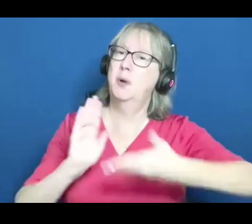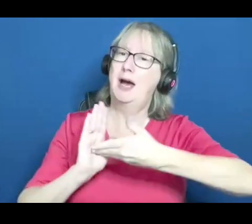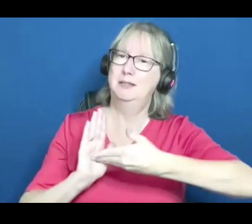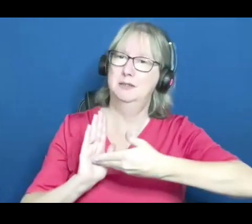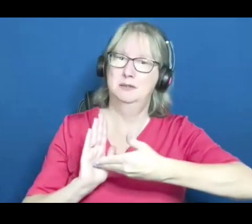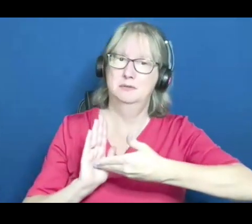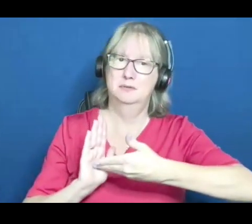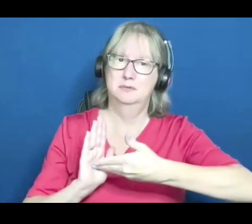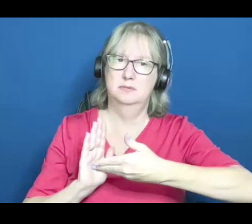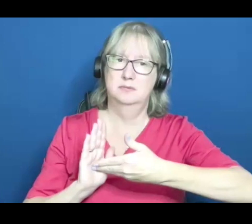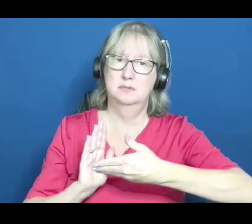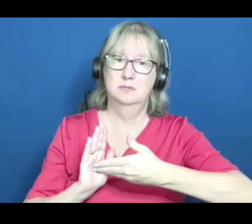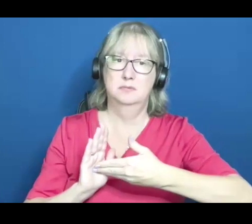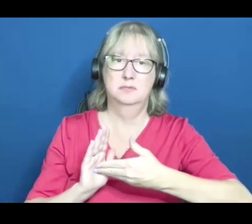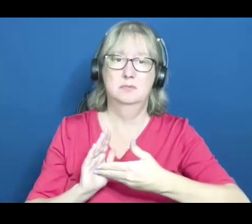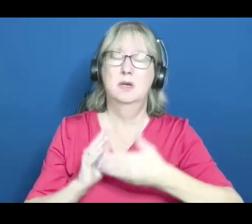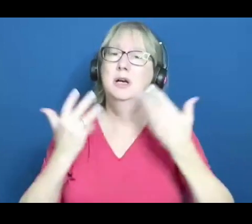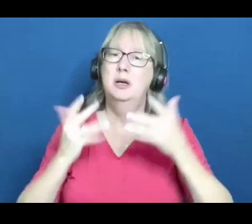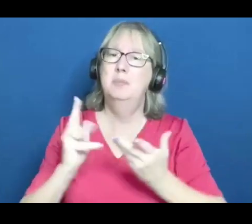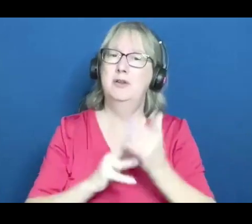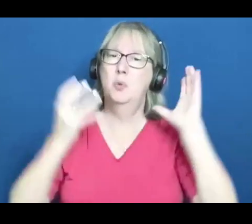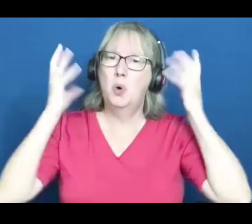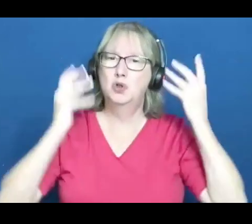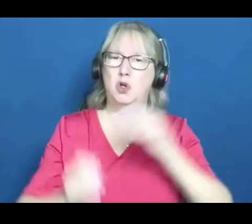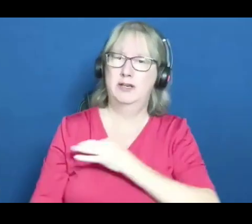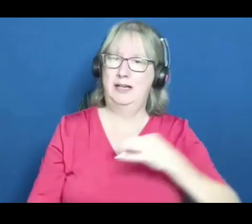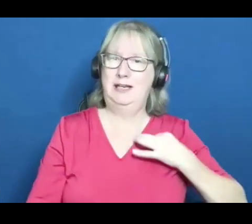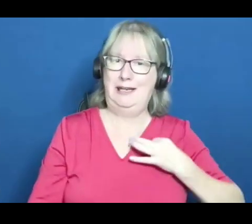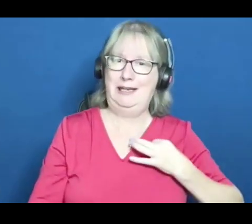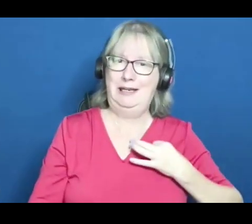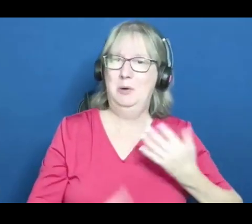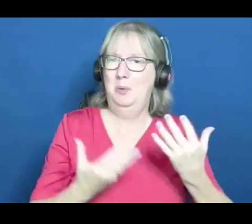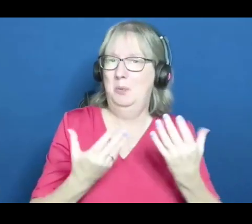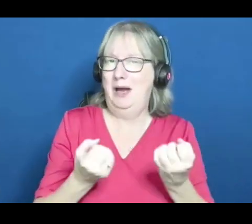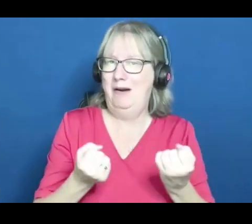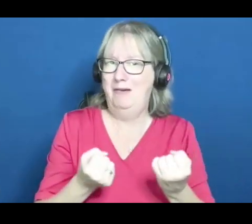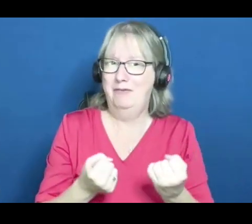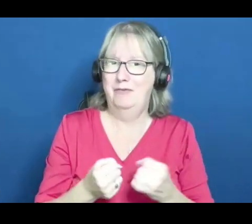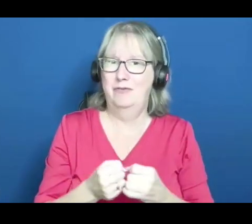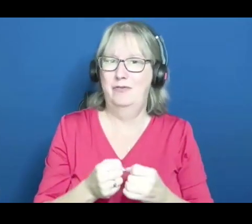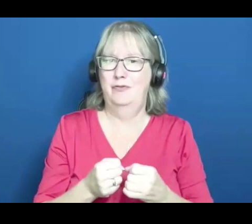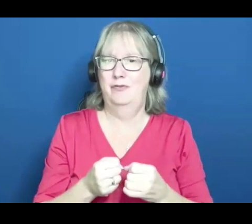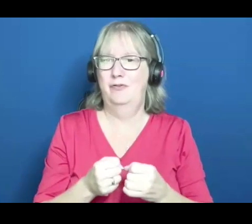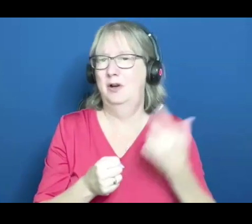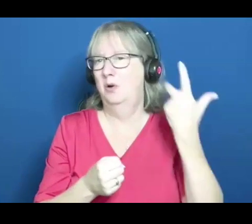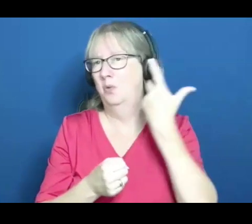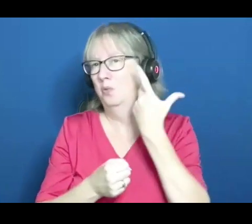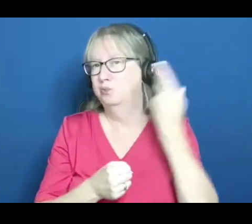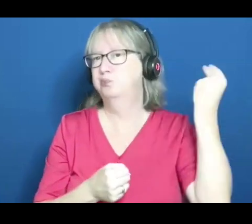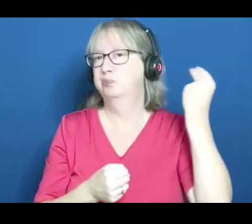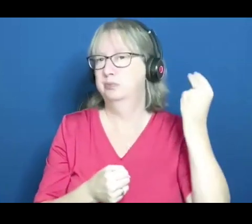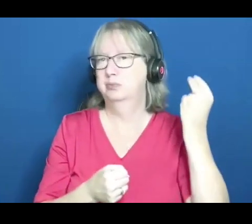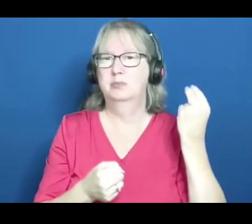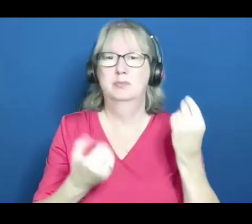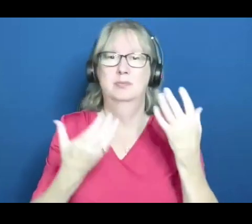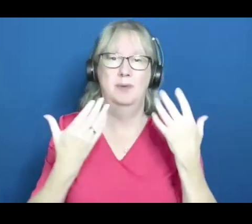don't supply a lot of it here. We run an audiology clinic here, as well as other things that we do. We wax removal, all sorts here. But one of the